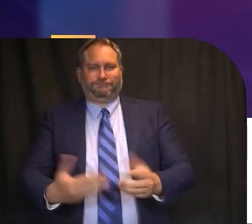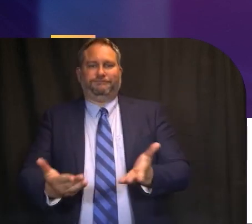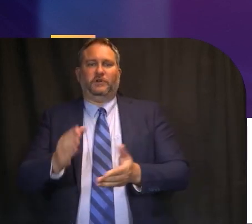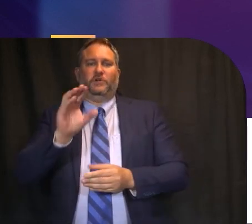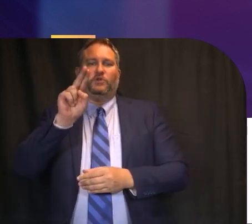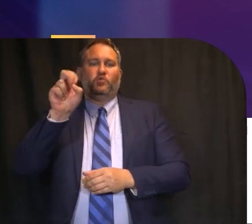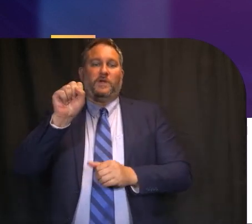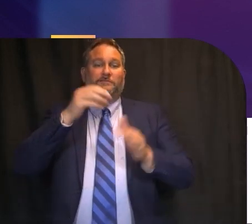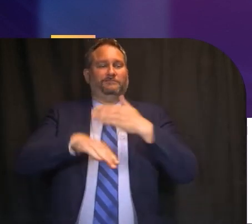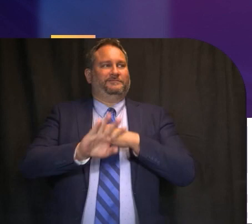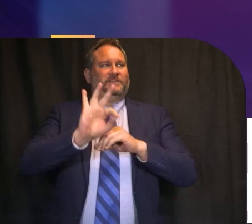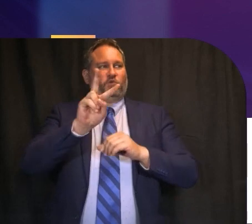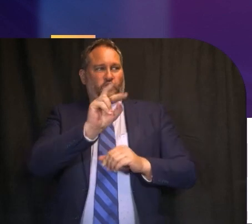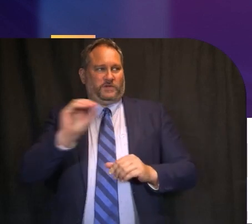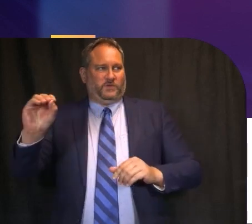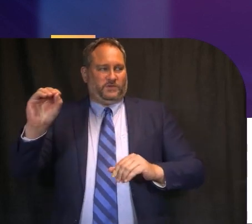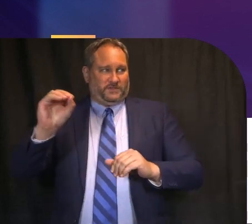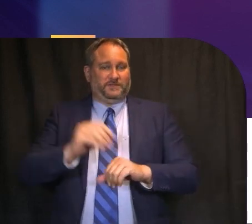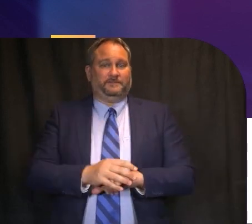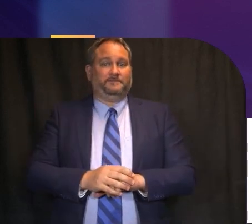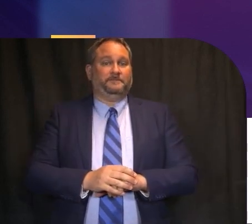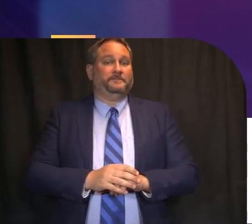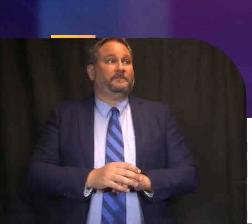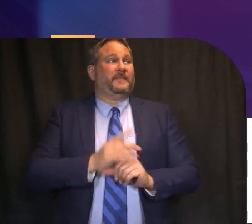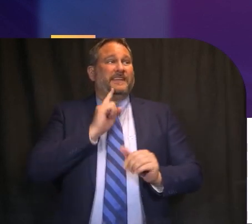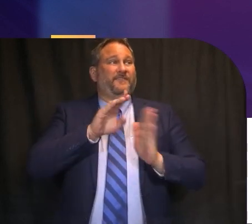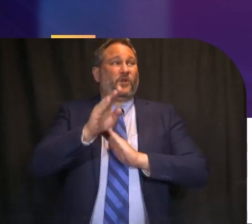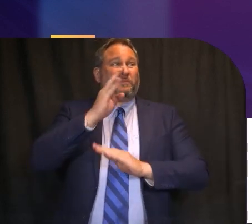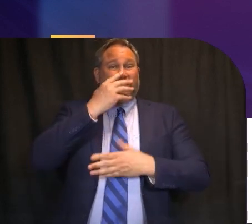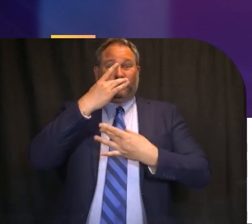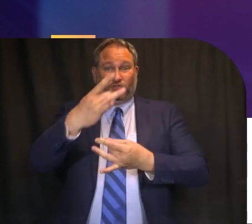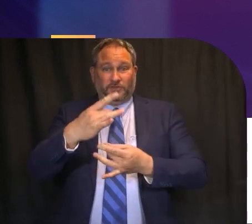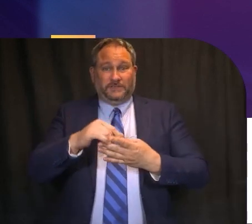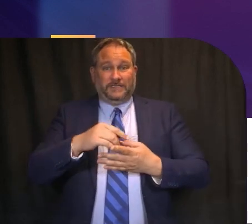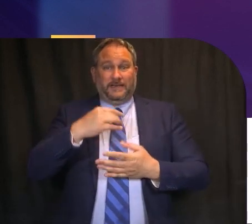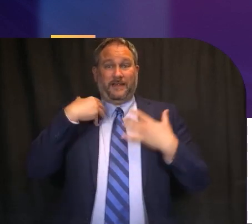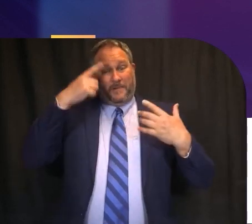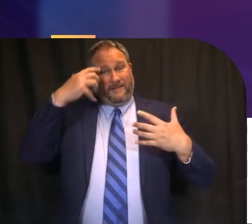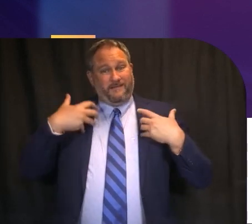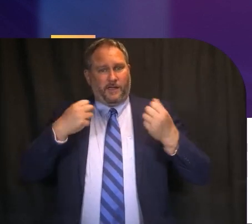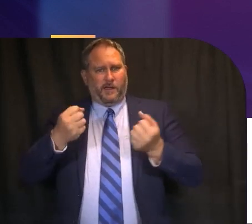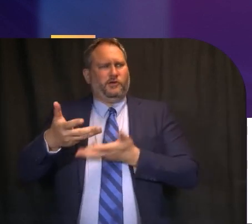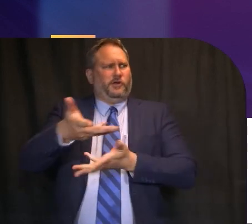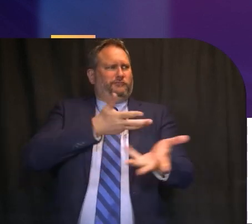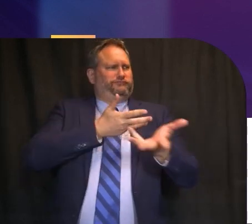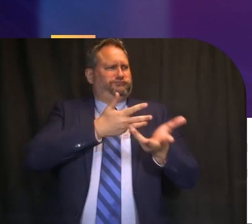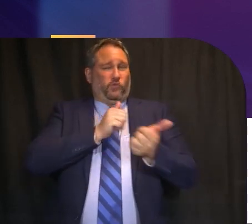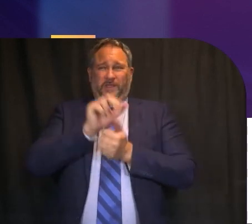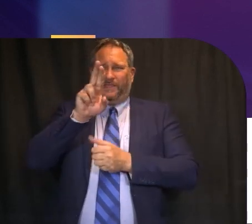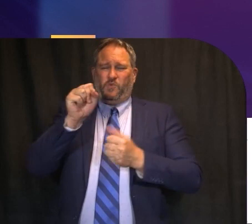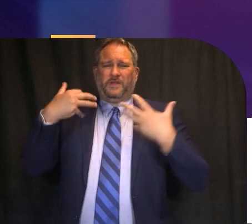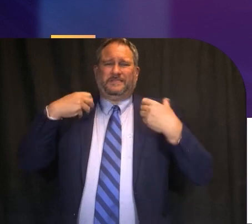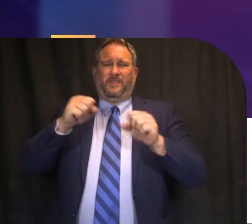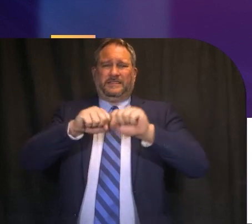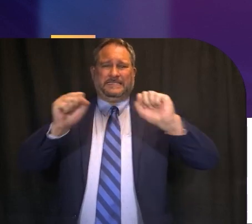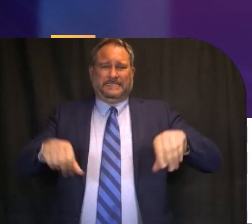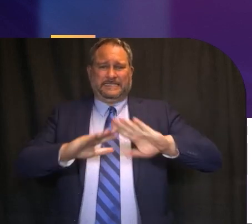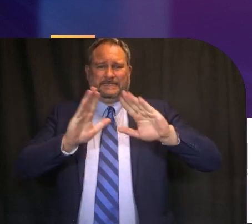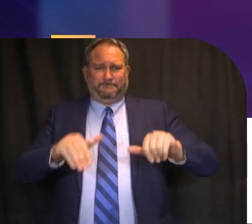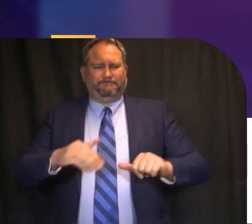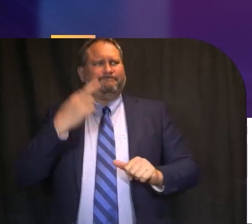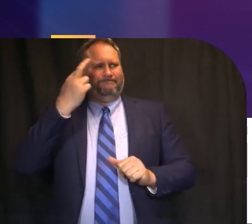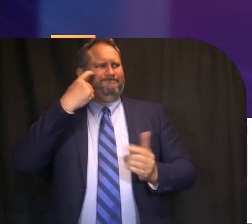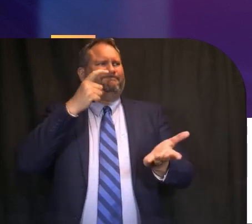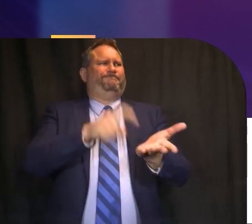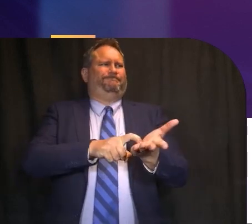the US healthcare system as someone who had limited English proficiency. With the funding from the 2022 AAPD Paul G.